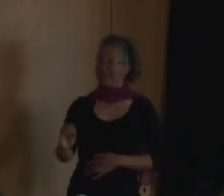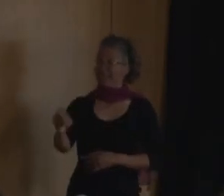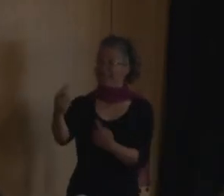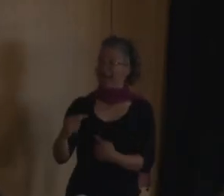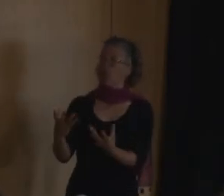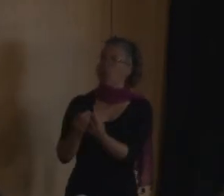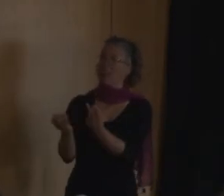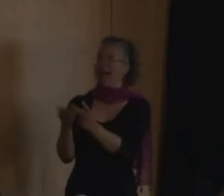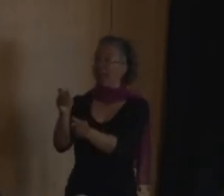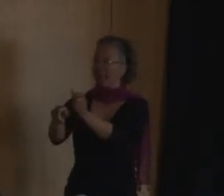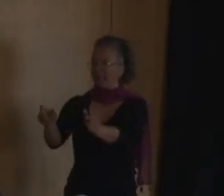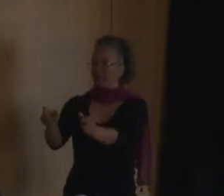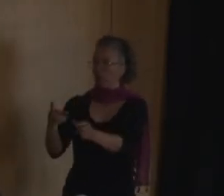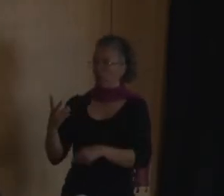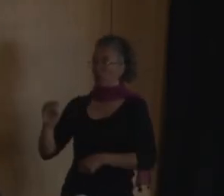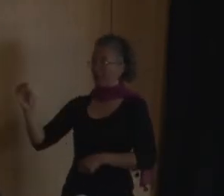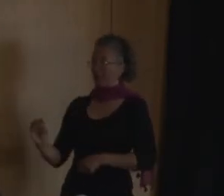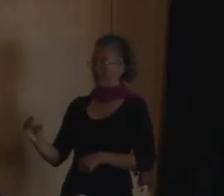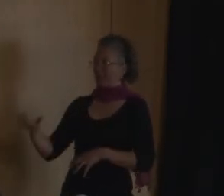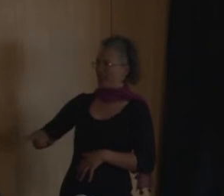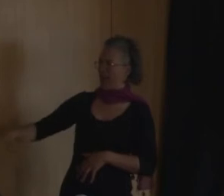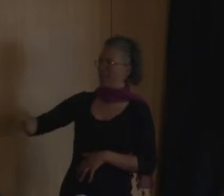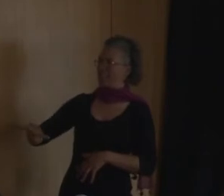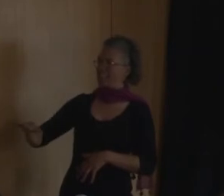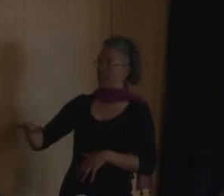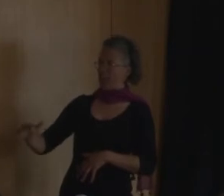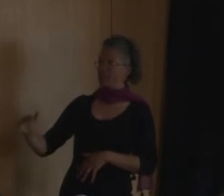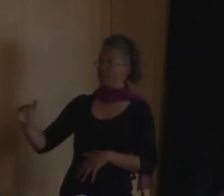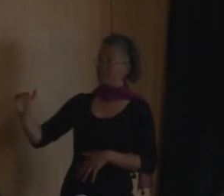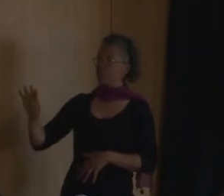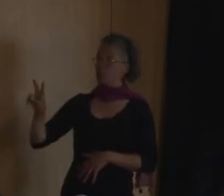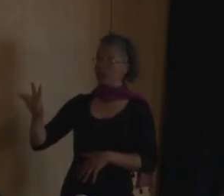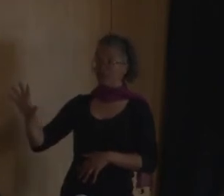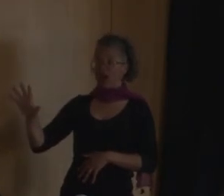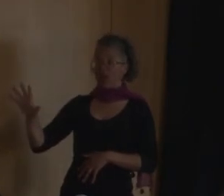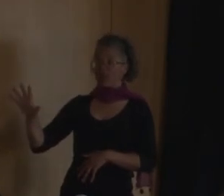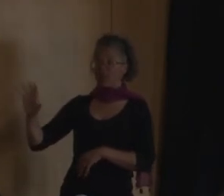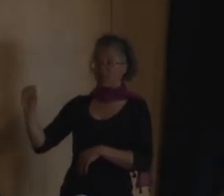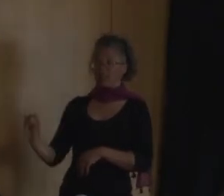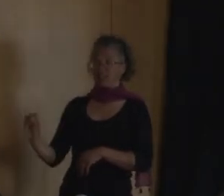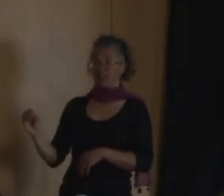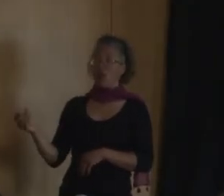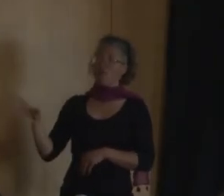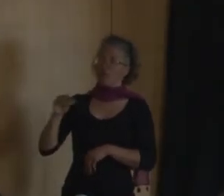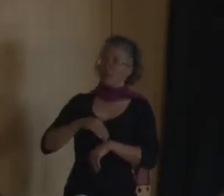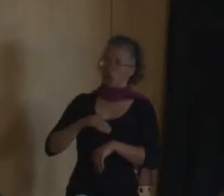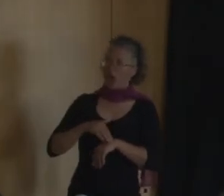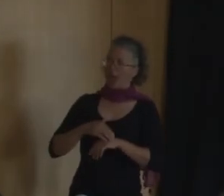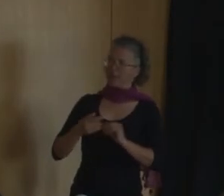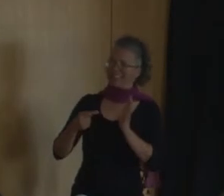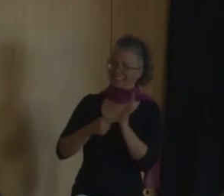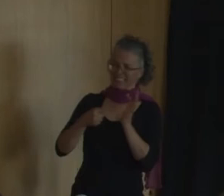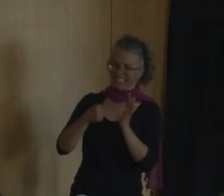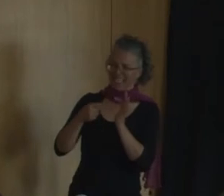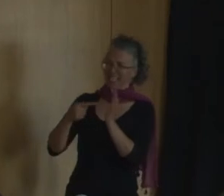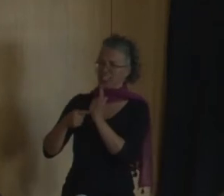those, 20% are families. In fact, that figure's risen to 25% since Te Taiao opened. And we still do